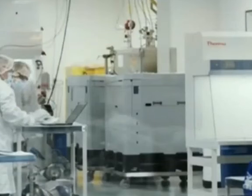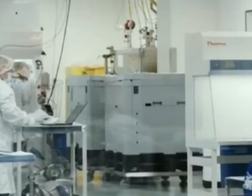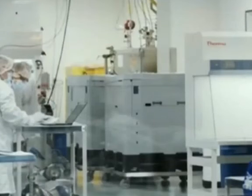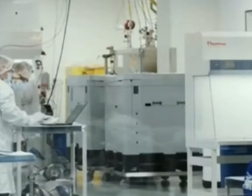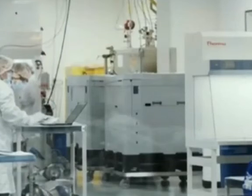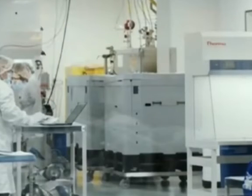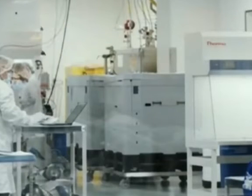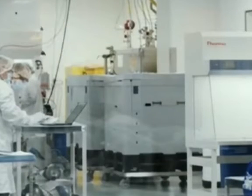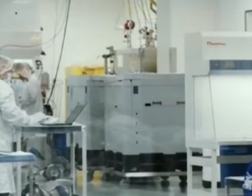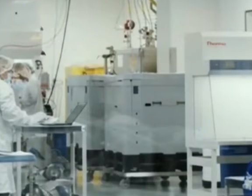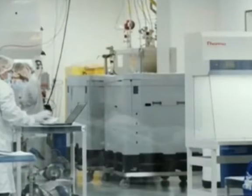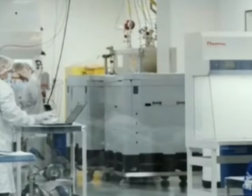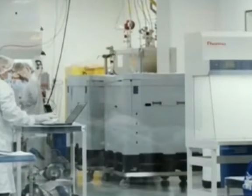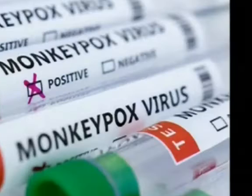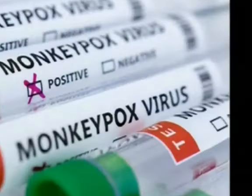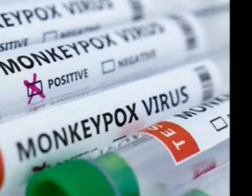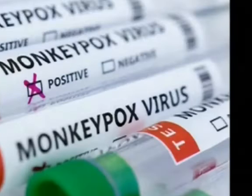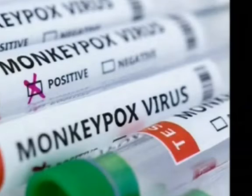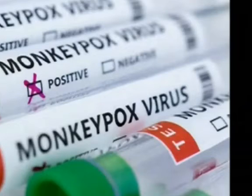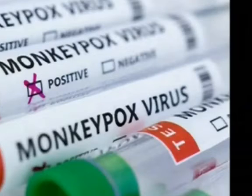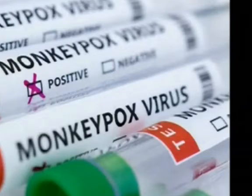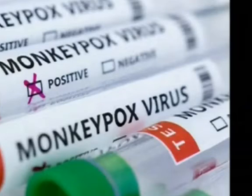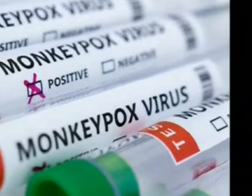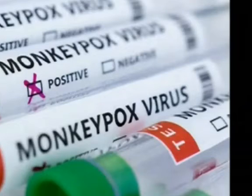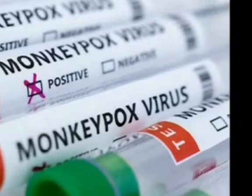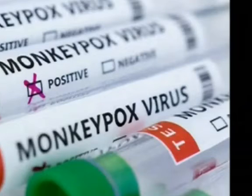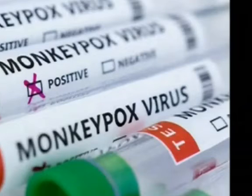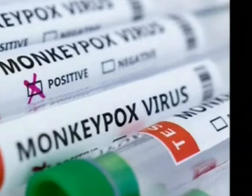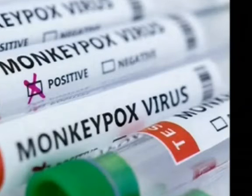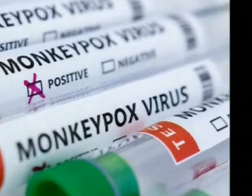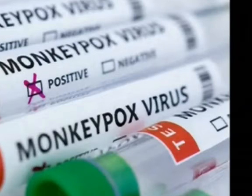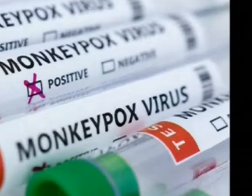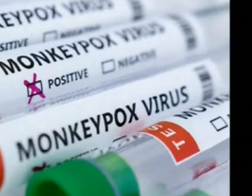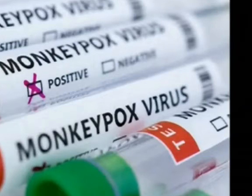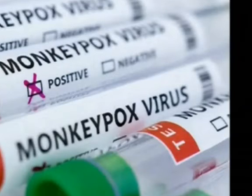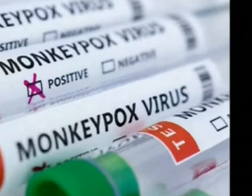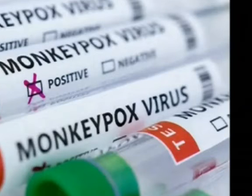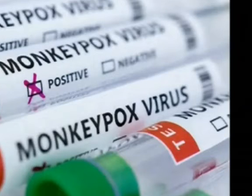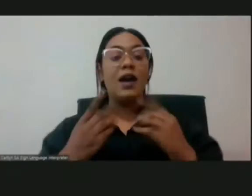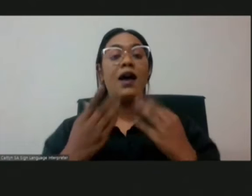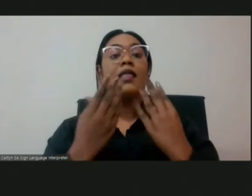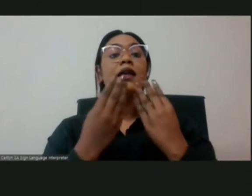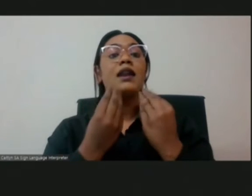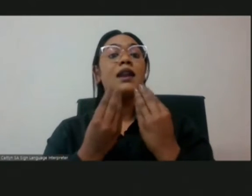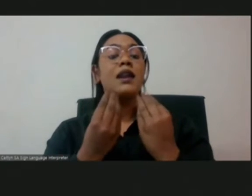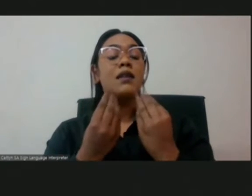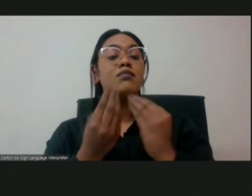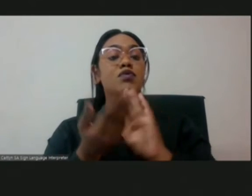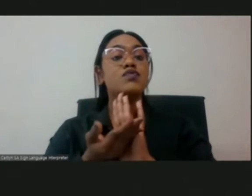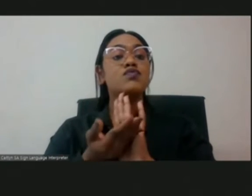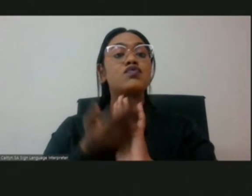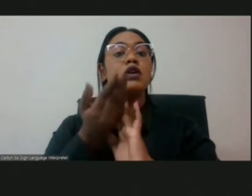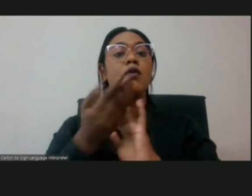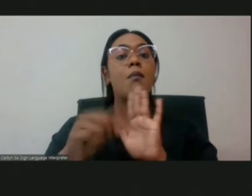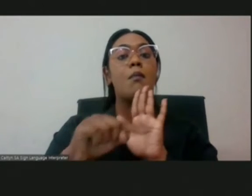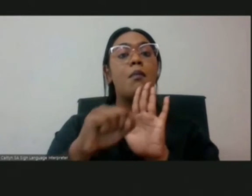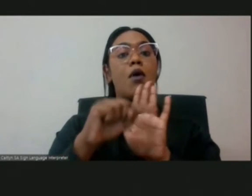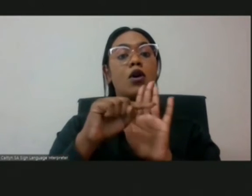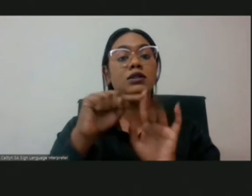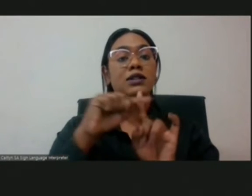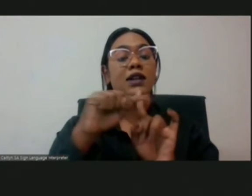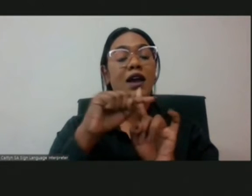umnyango wezempilo uthi ukhathazekile ngokubhedwa kwe-monkeypox kuleli. The current rising numbers of positive cases has